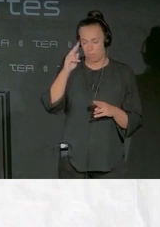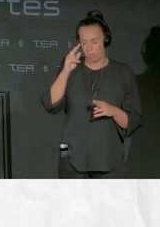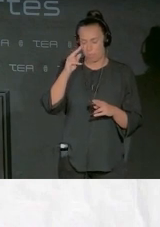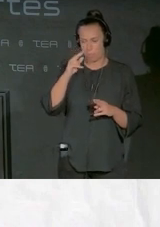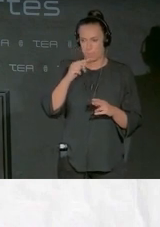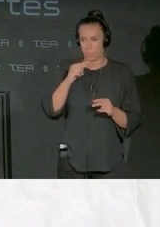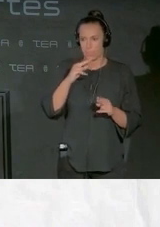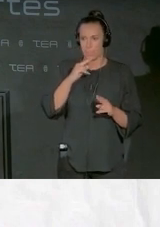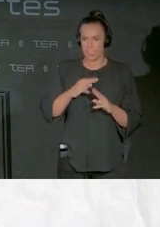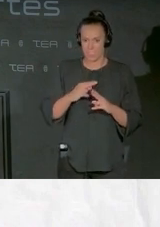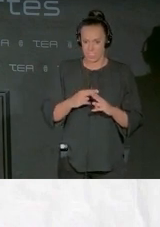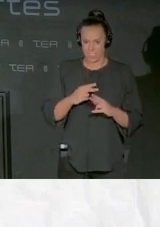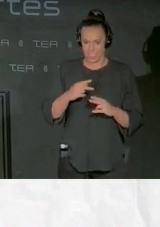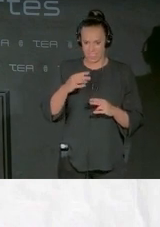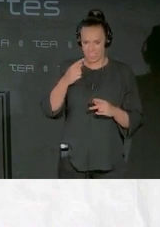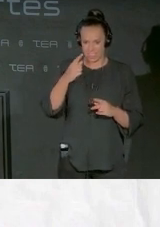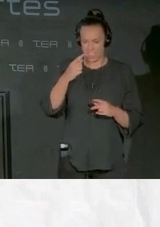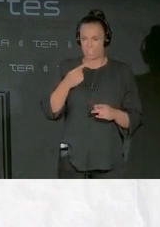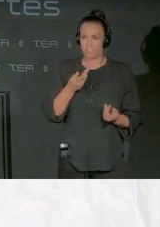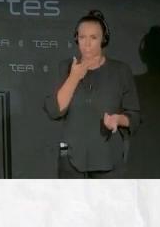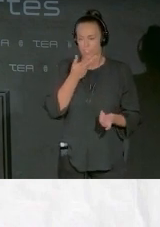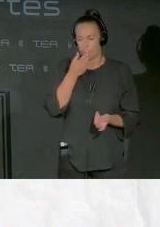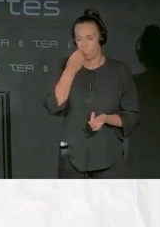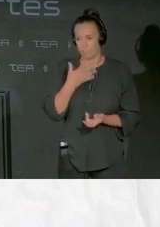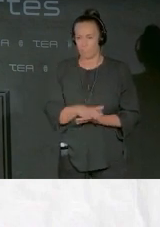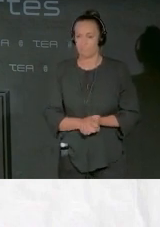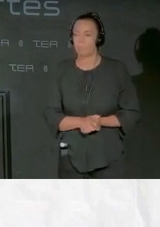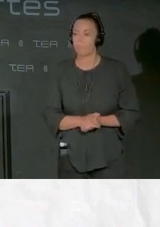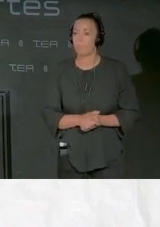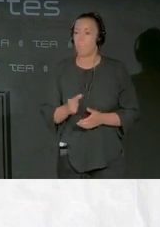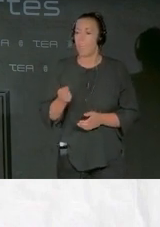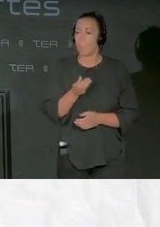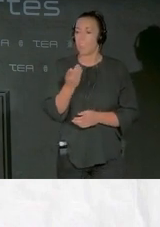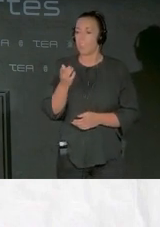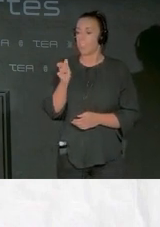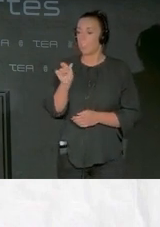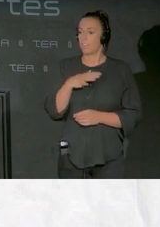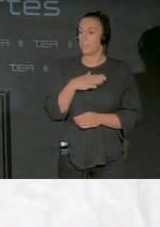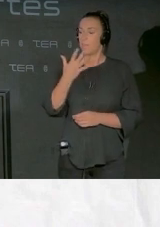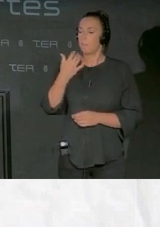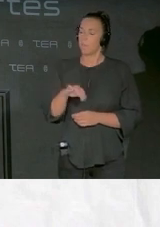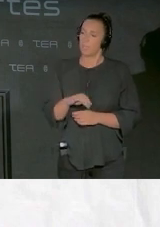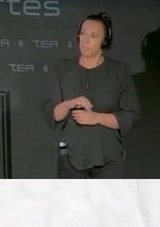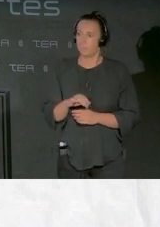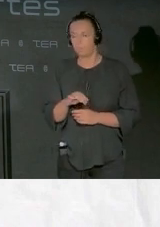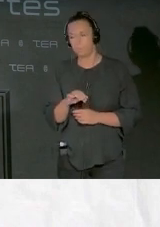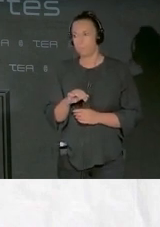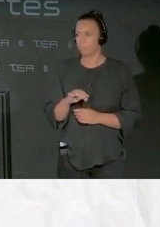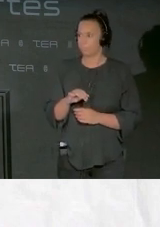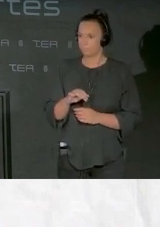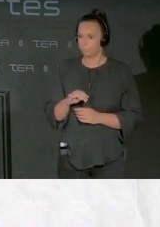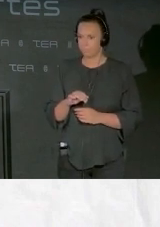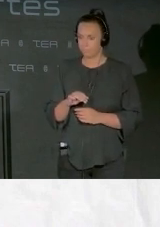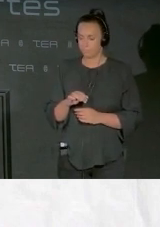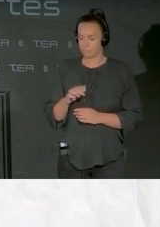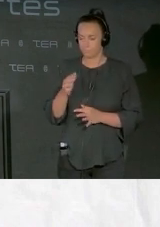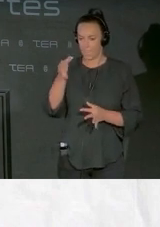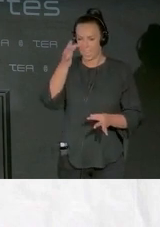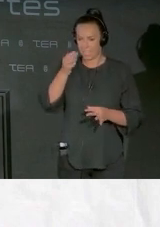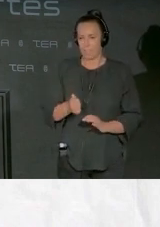quite, let's say, established, but when it comes to number of companies, number of employees, this is much